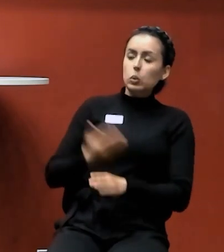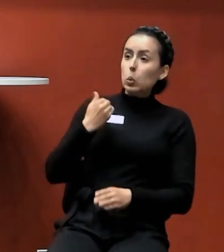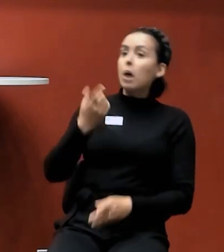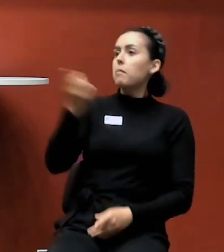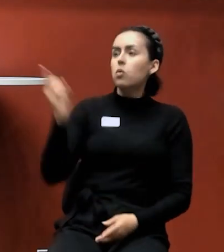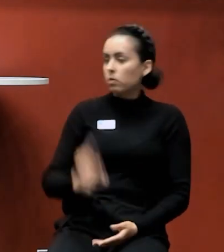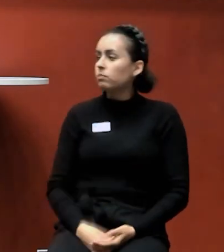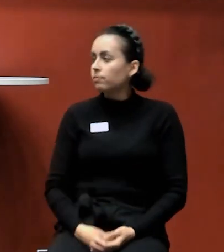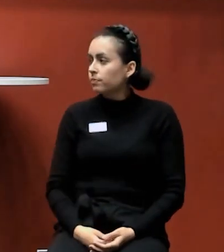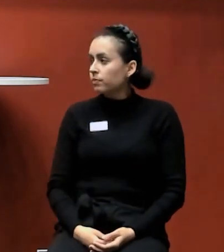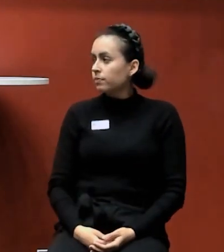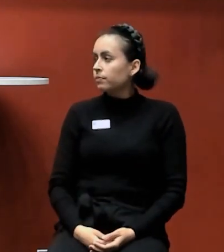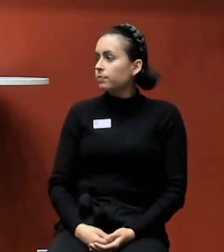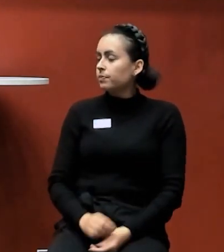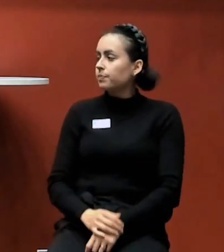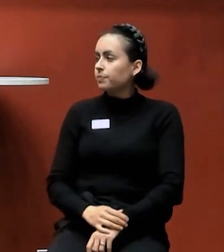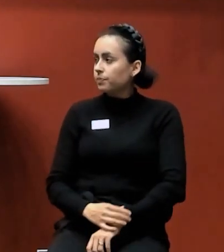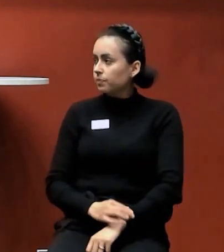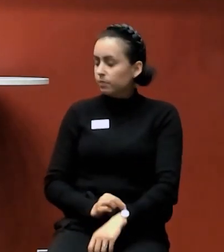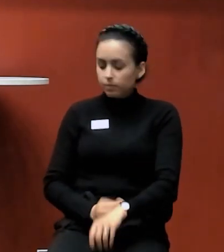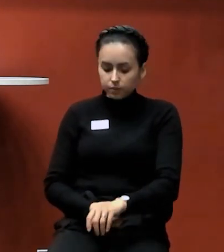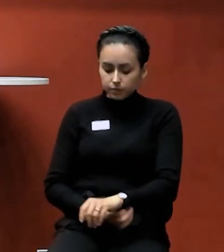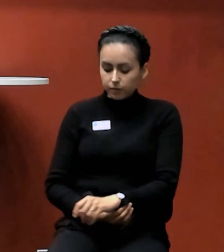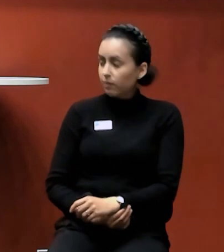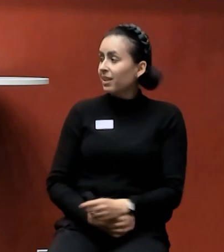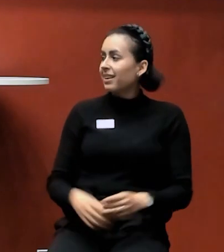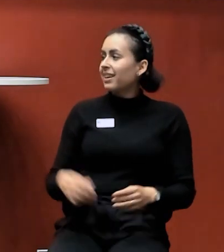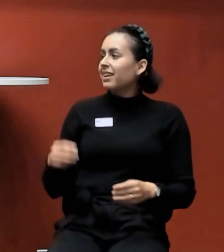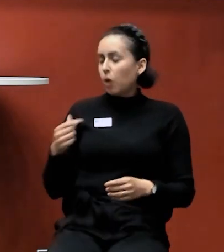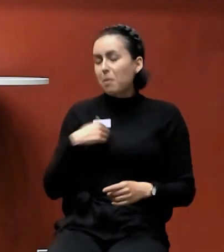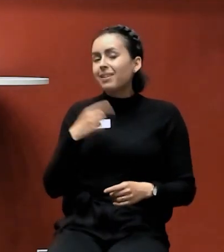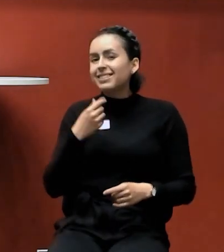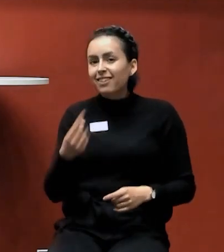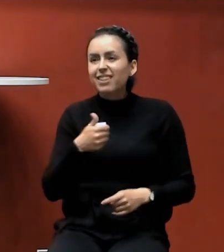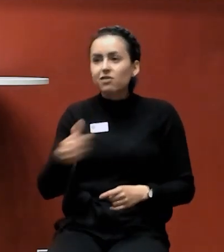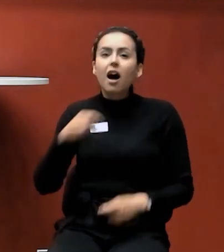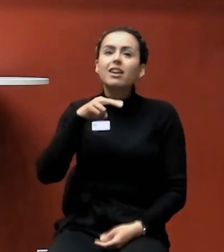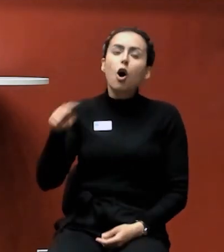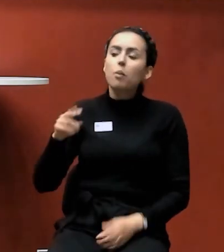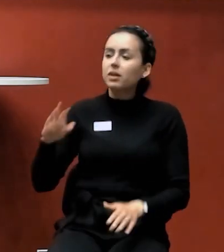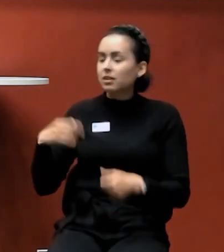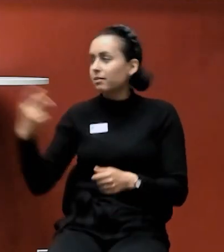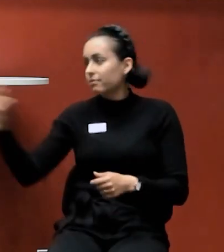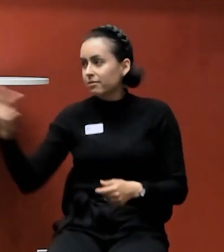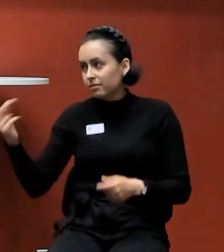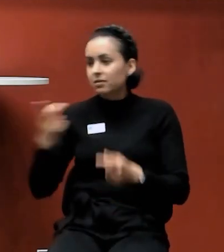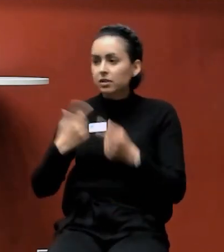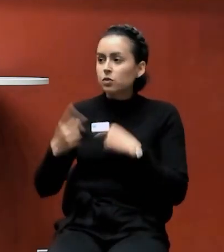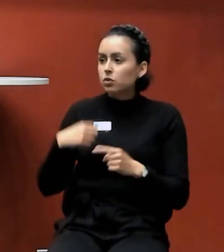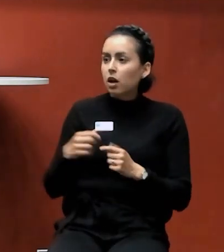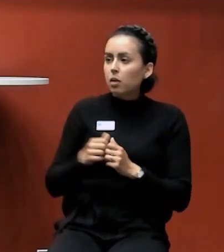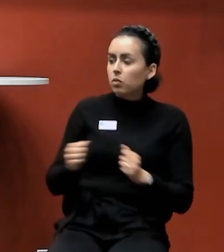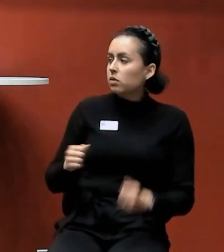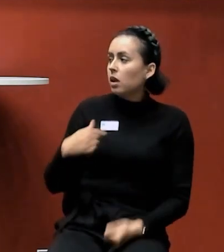But you know, I have to, okay, I said only Naomi says, and then you and I are talking about it. Like, I think in G,